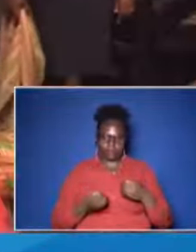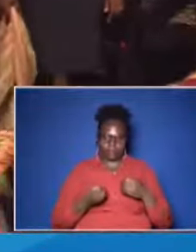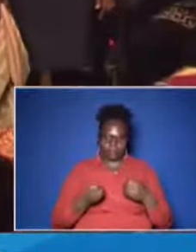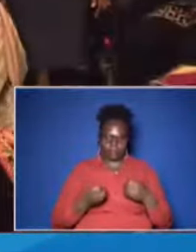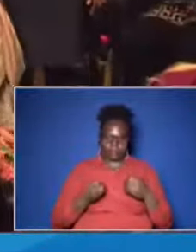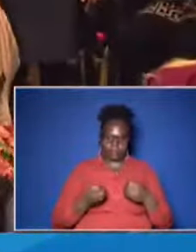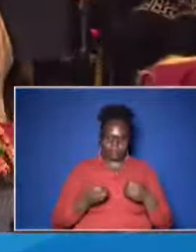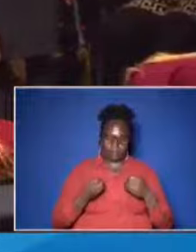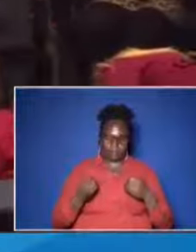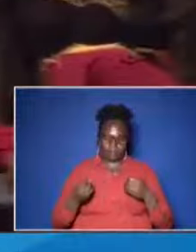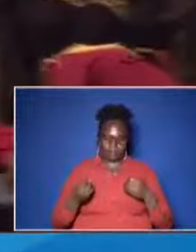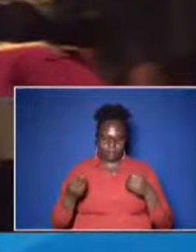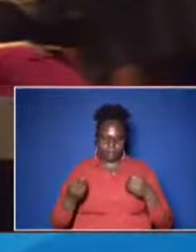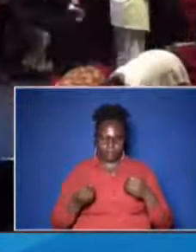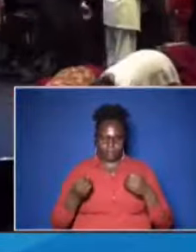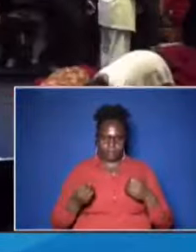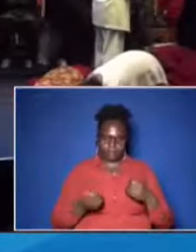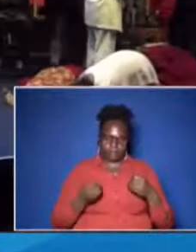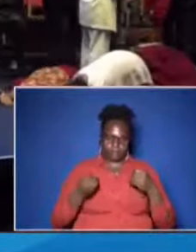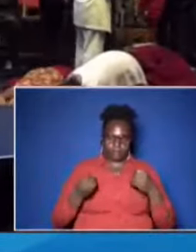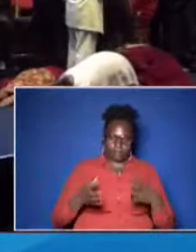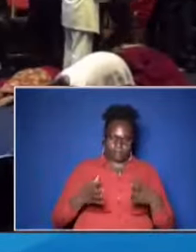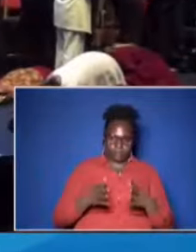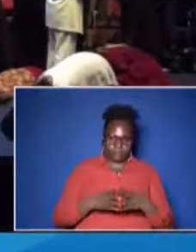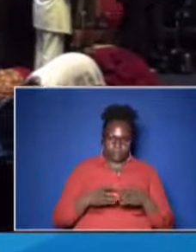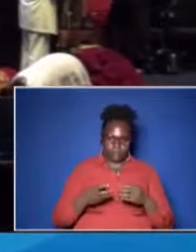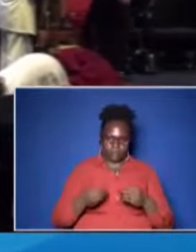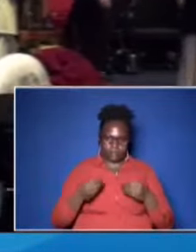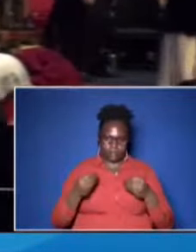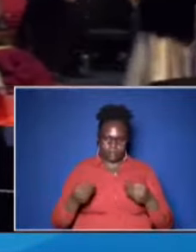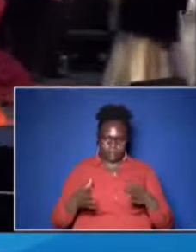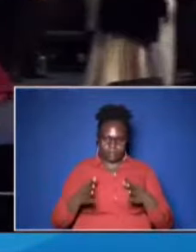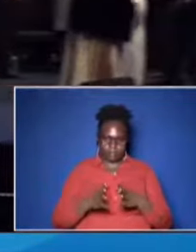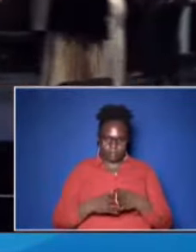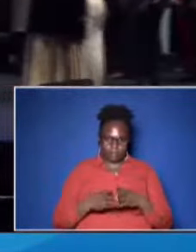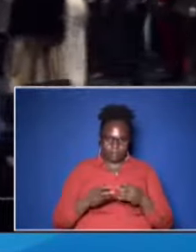bring that lady here bring her here bring her